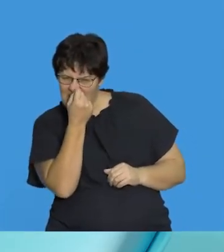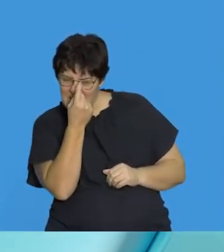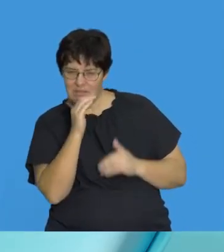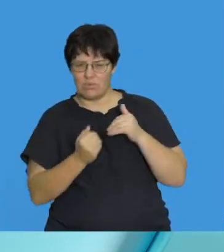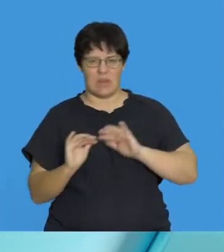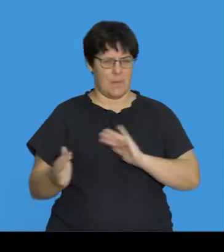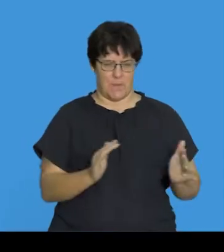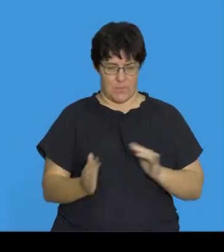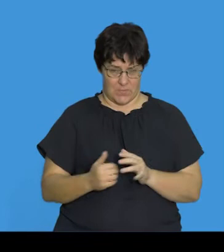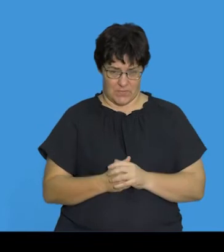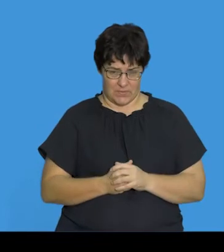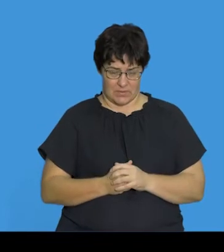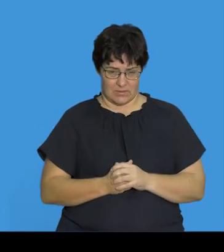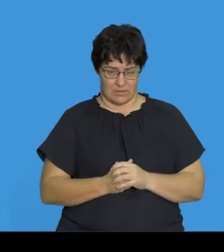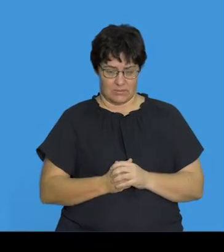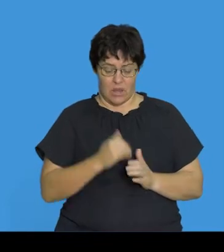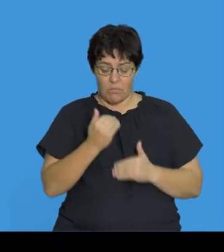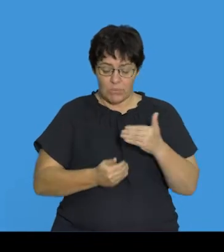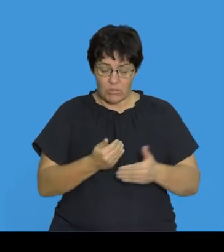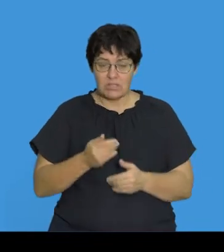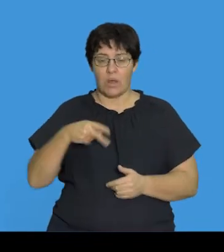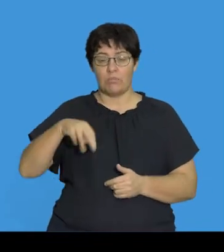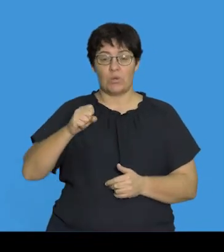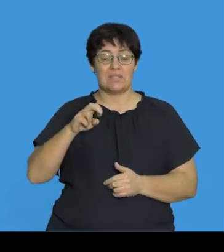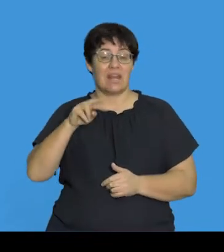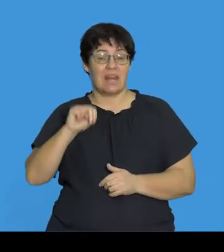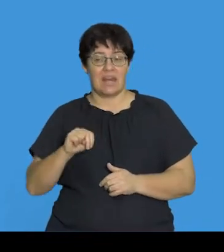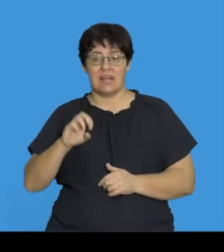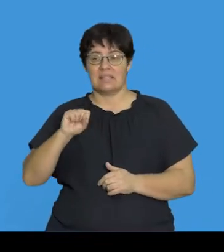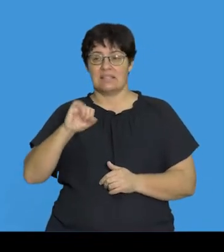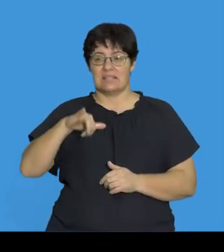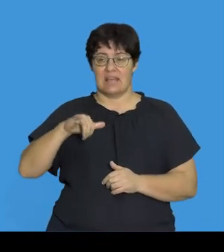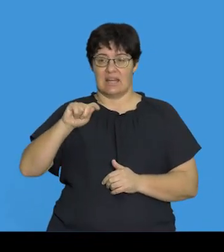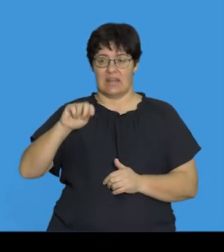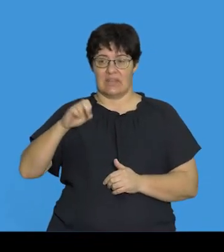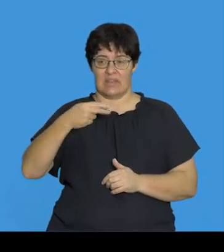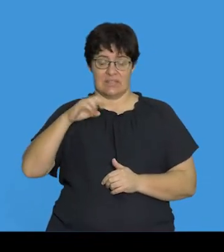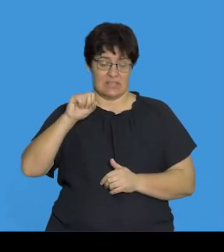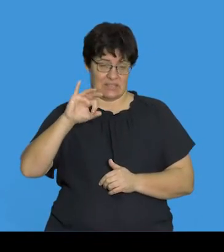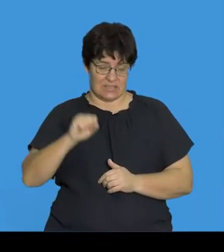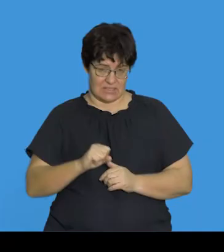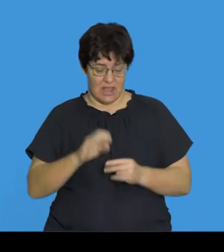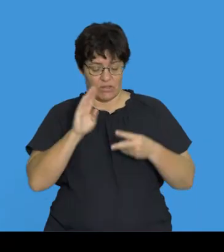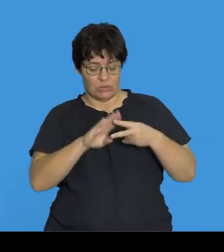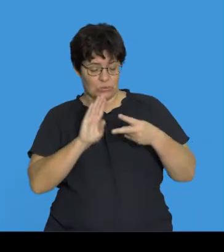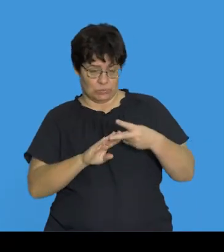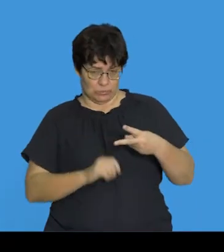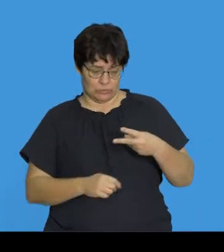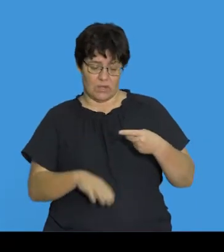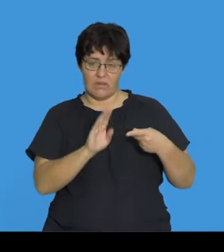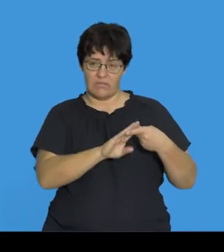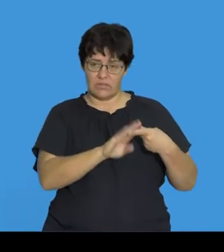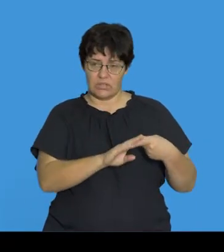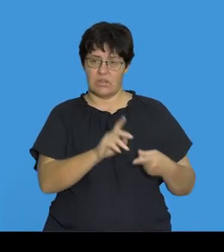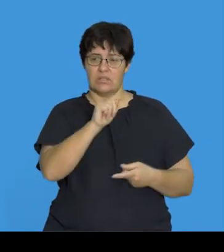detail. So the process of protein synthesis consists of two predominant steps. The first step is